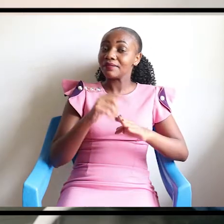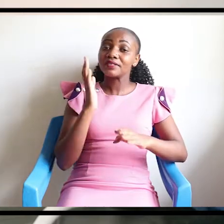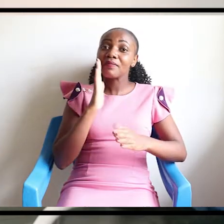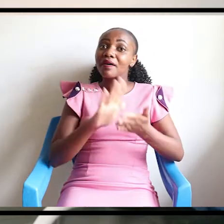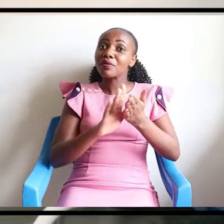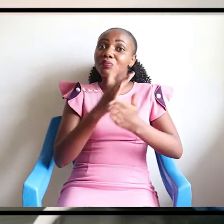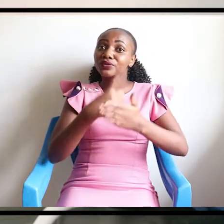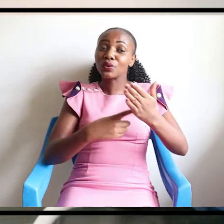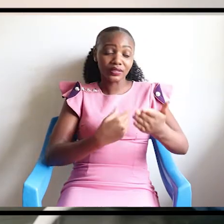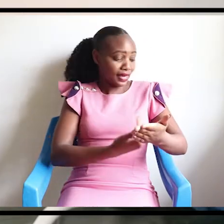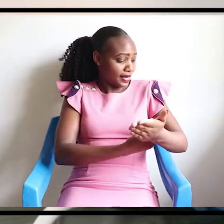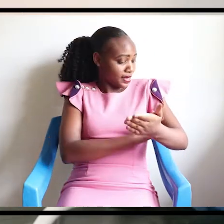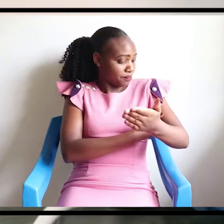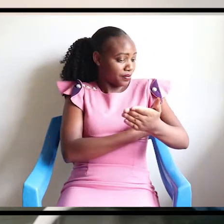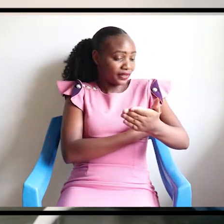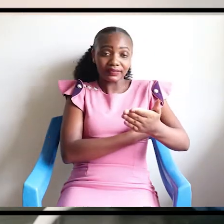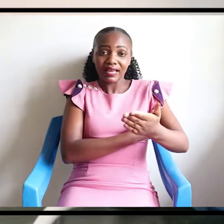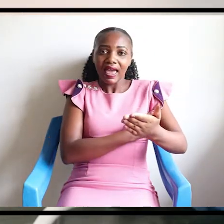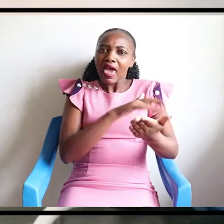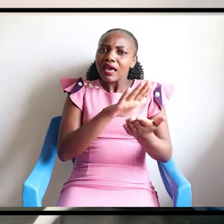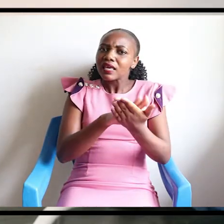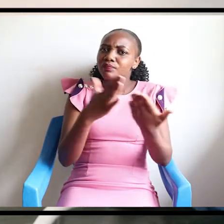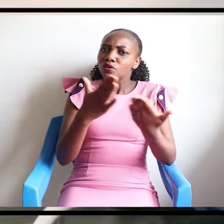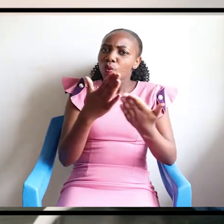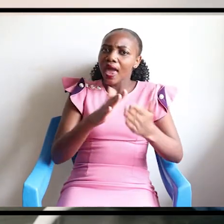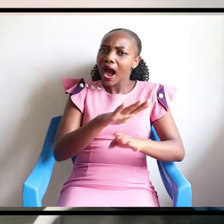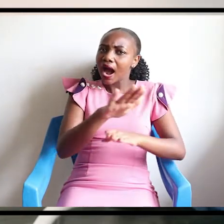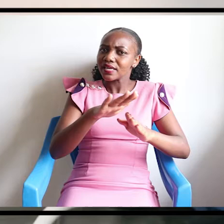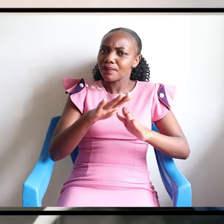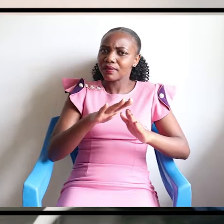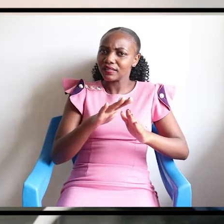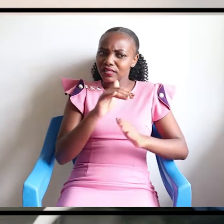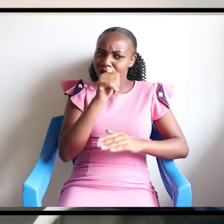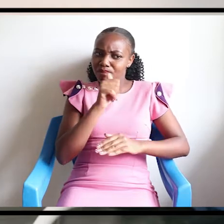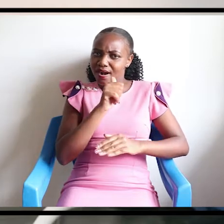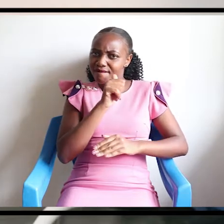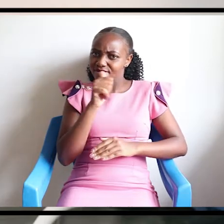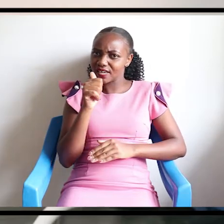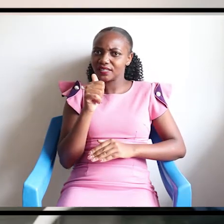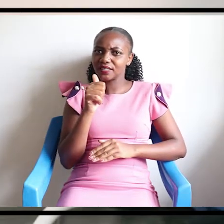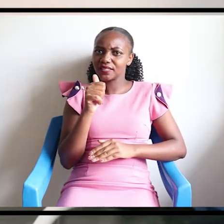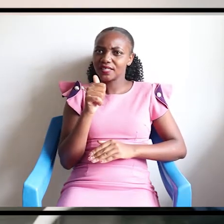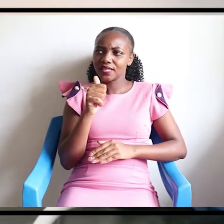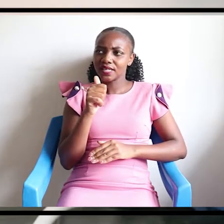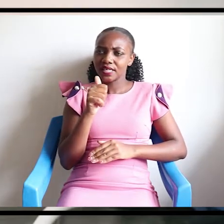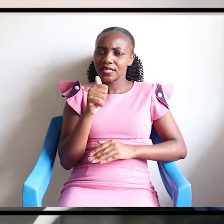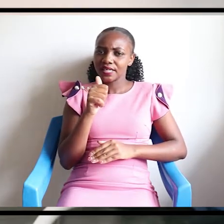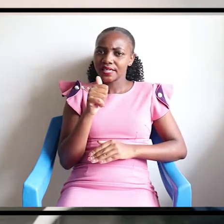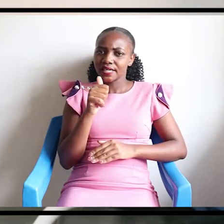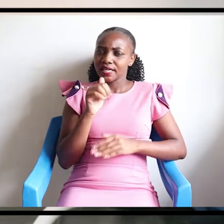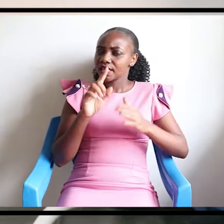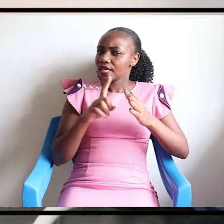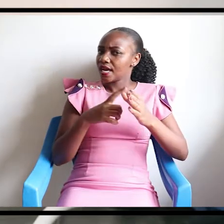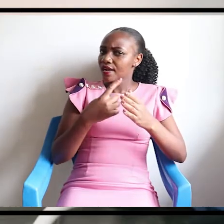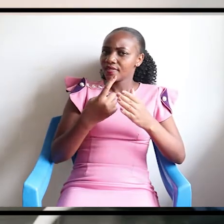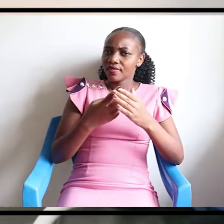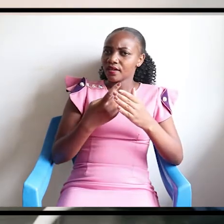a very conspicuous part where a partner will not tell. Mm-hmm. So it has not, they associate it